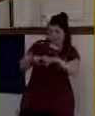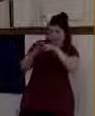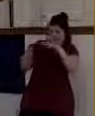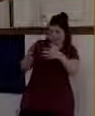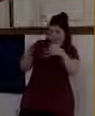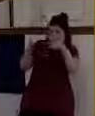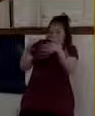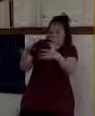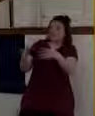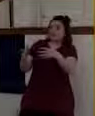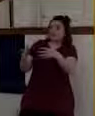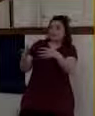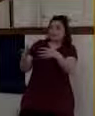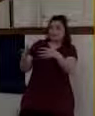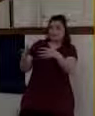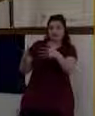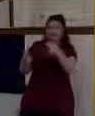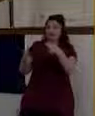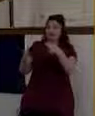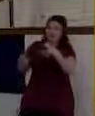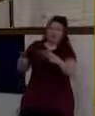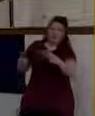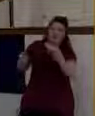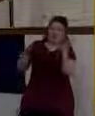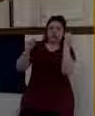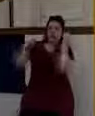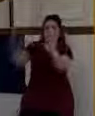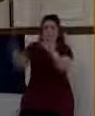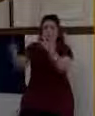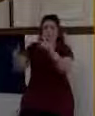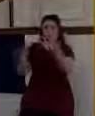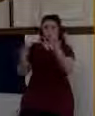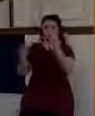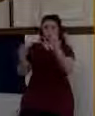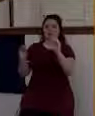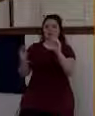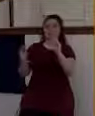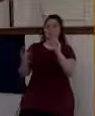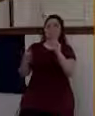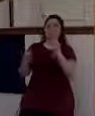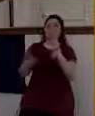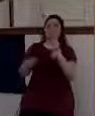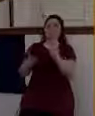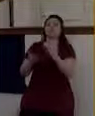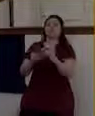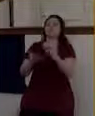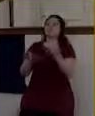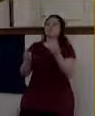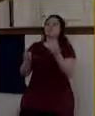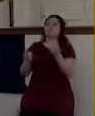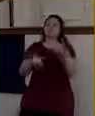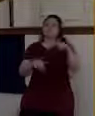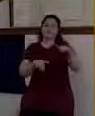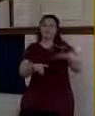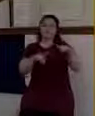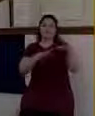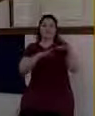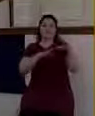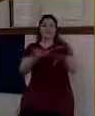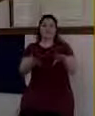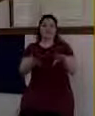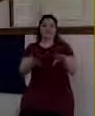to get back to your land, you'll never return back home. In fact, you're going to die here, and you won't be